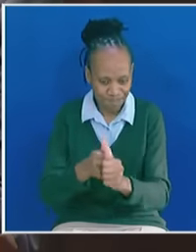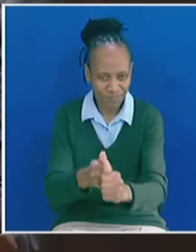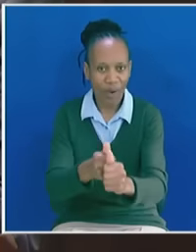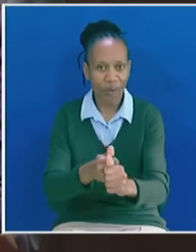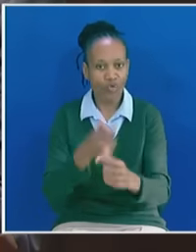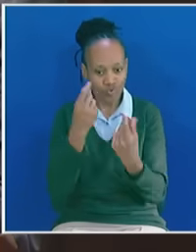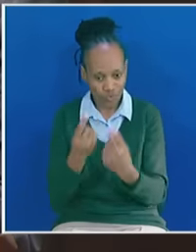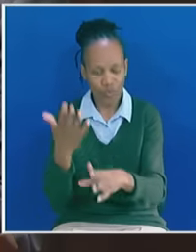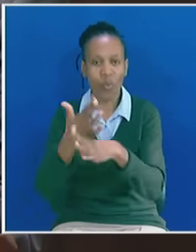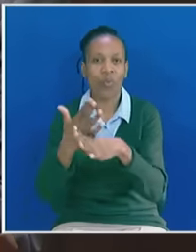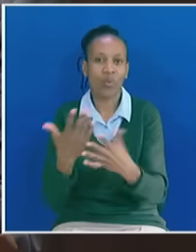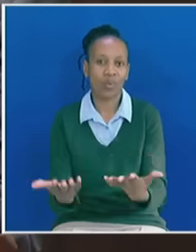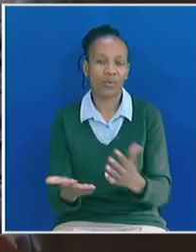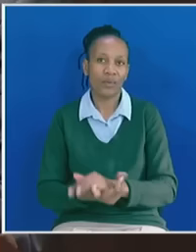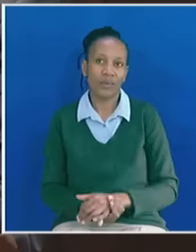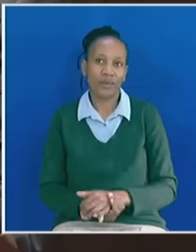part.